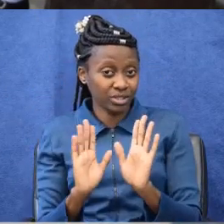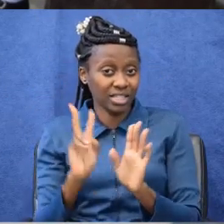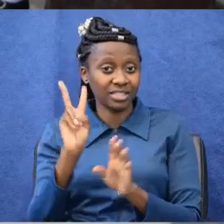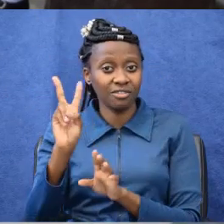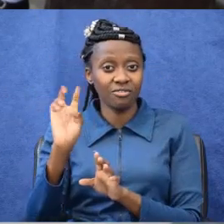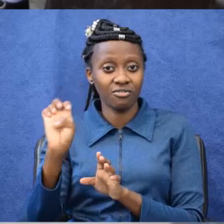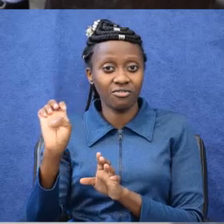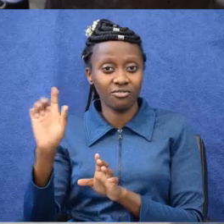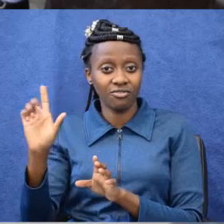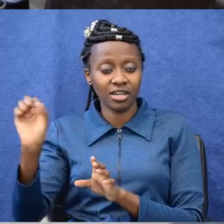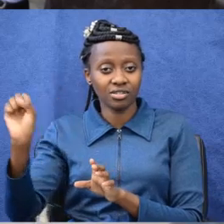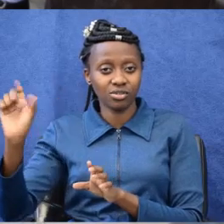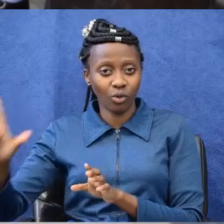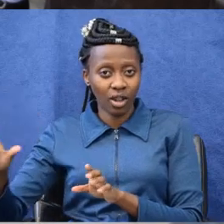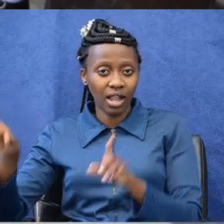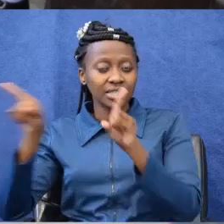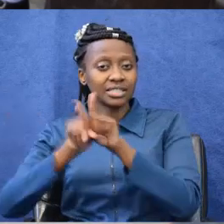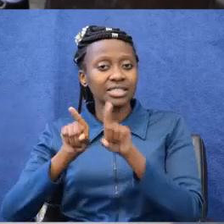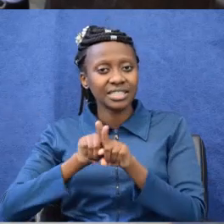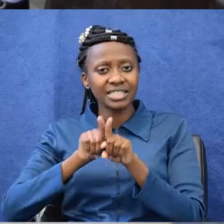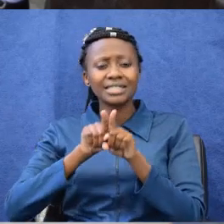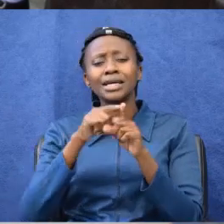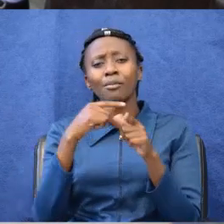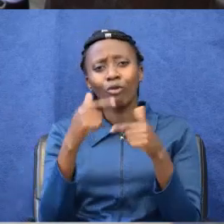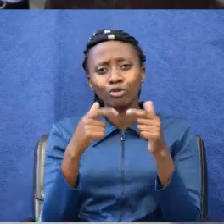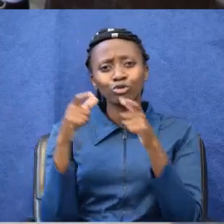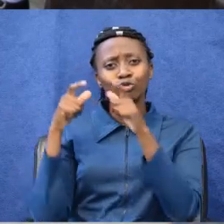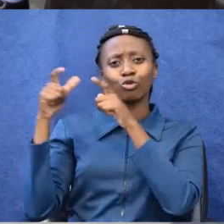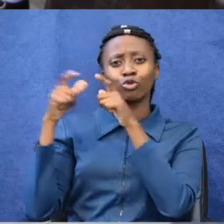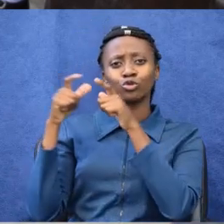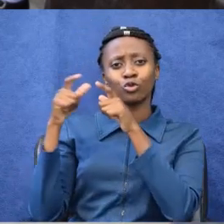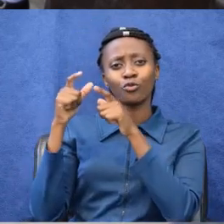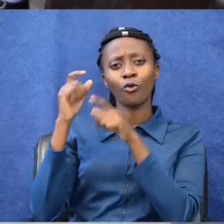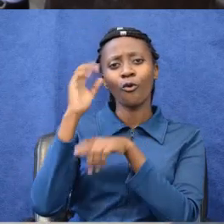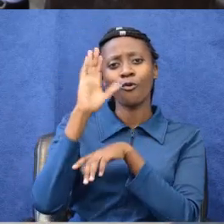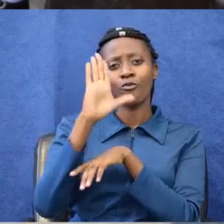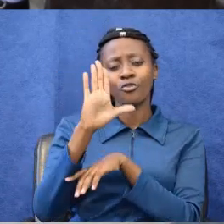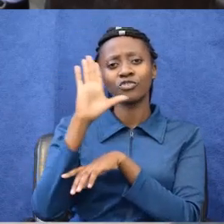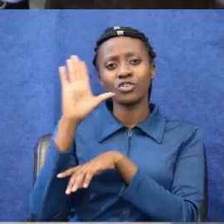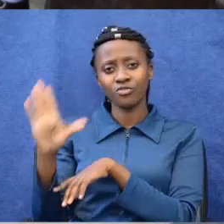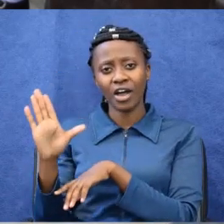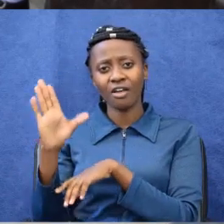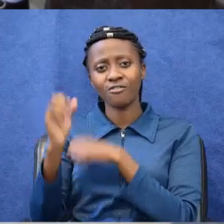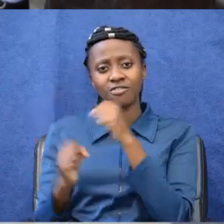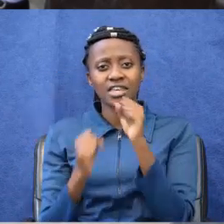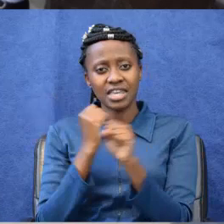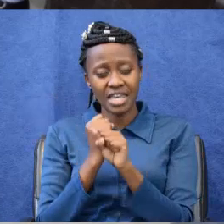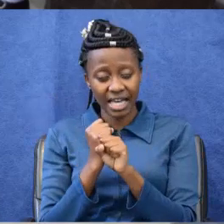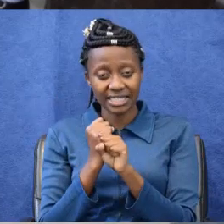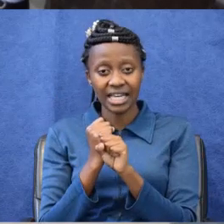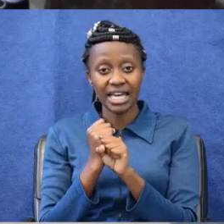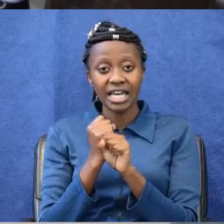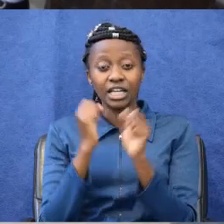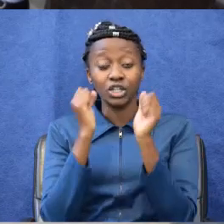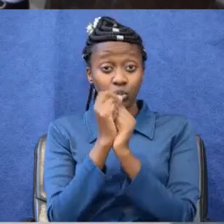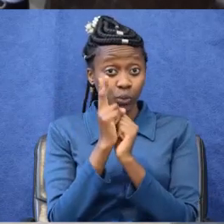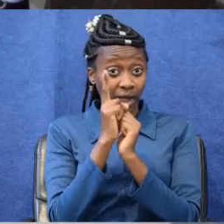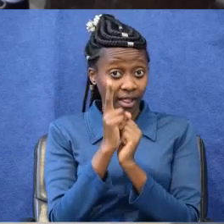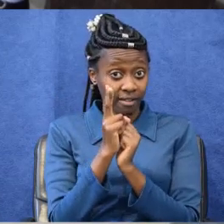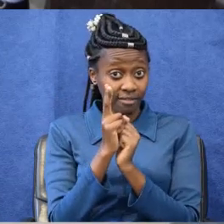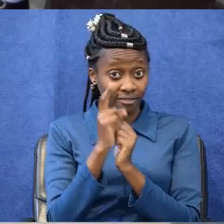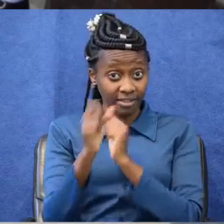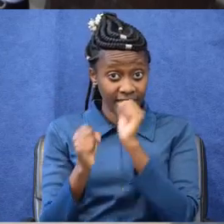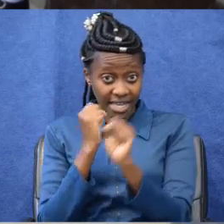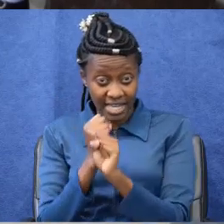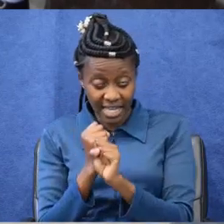55 years. He reigned for 55 years. Quick mathematic. He was only 12 years old. He reigned